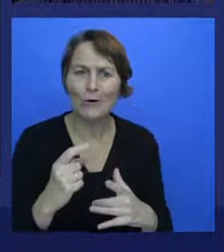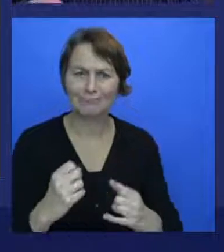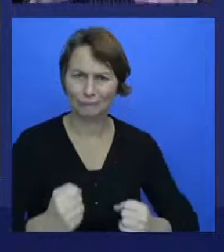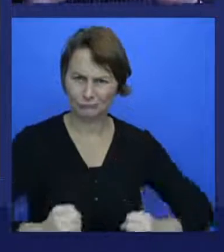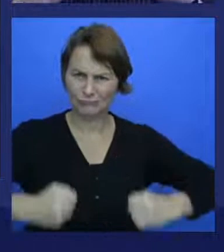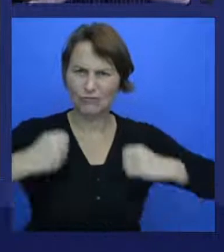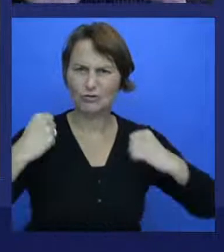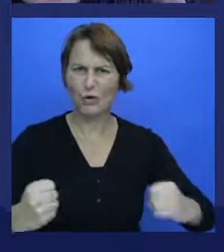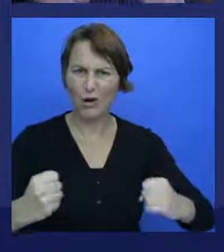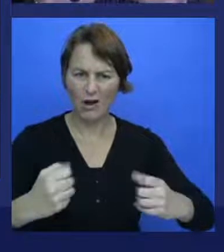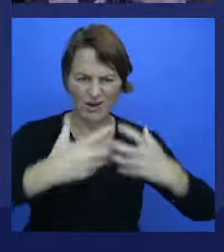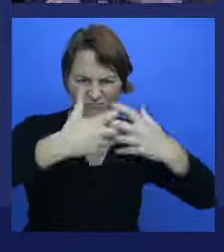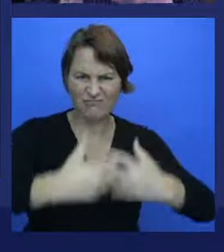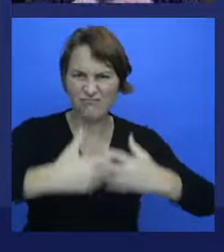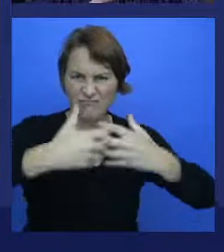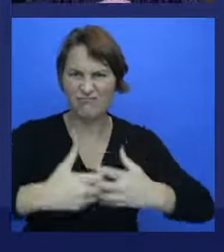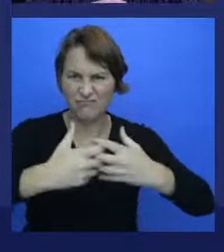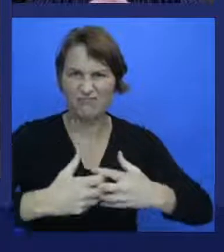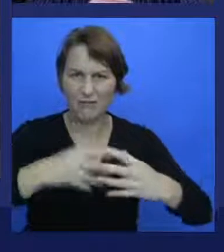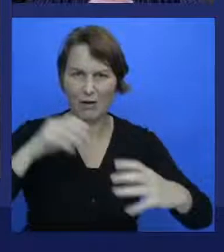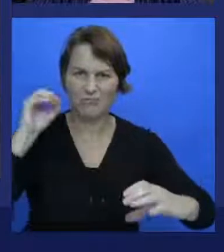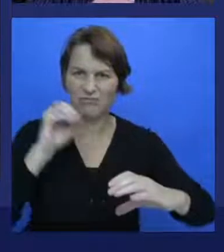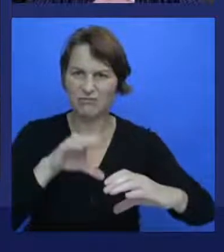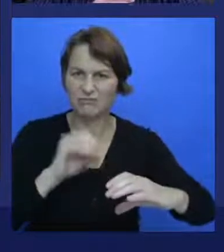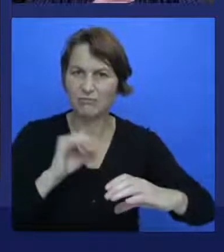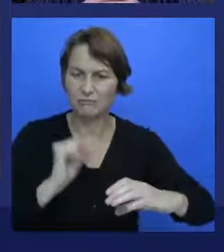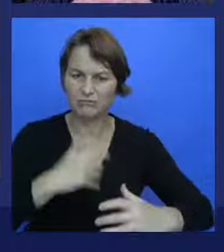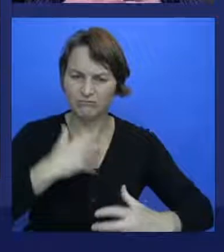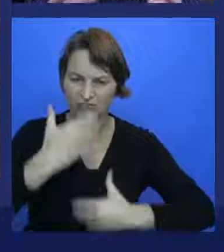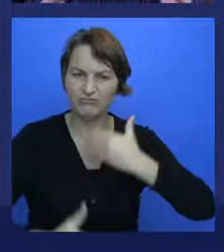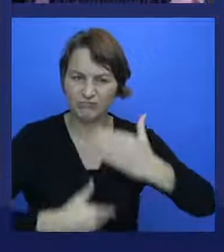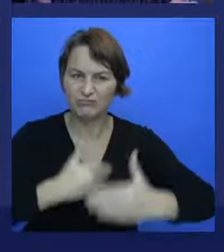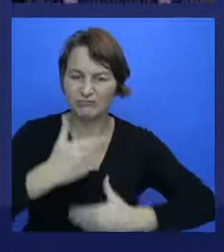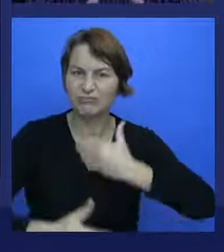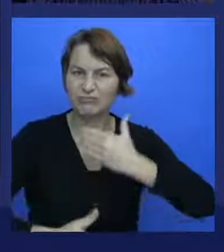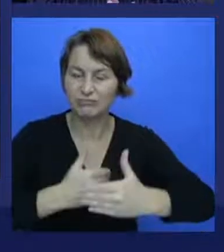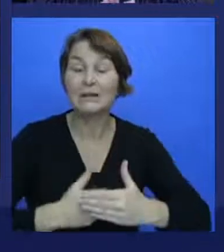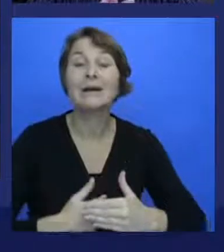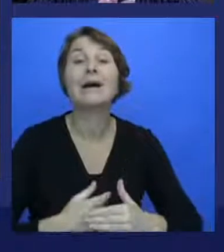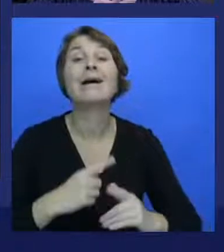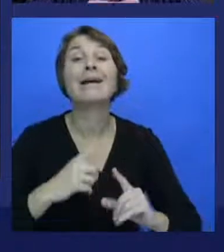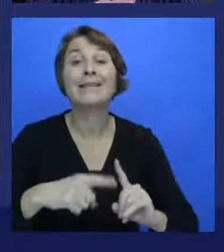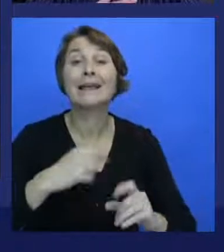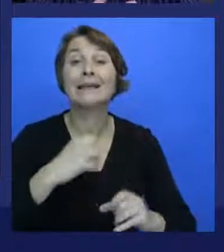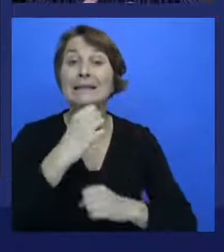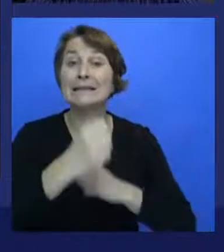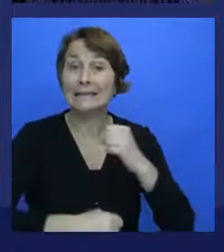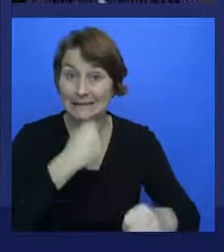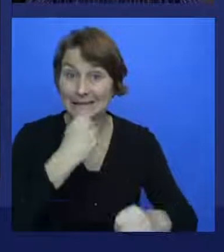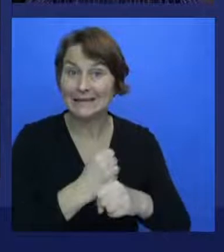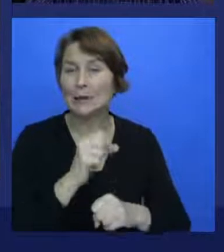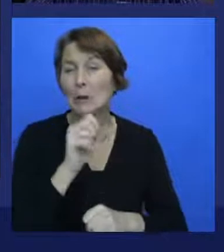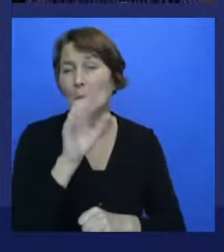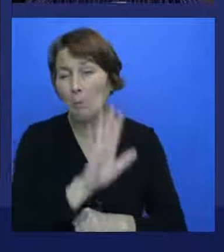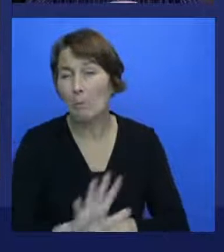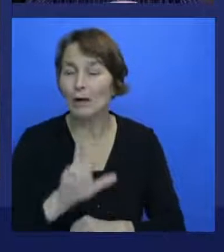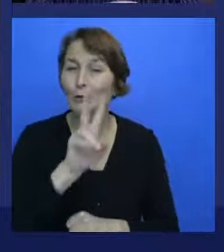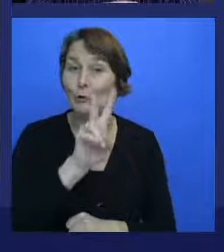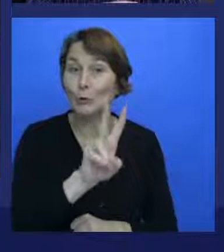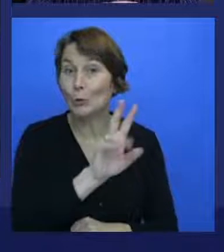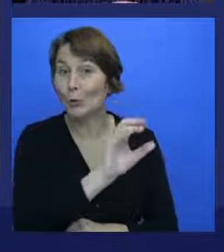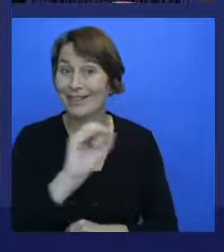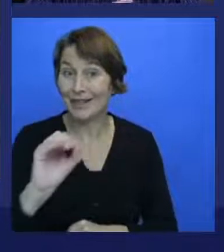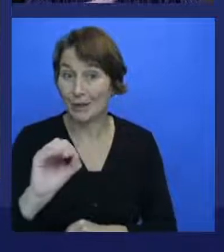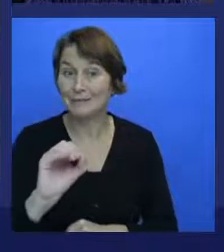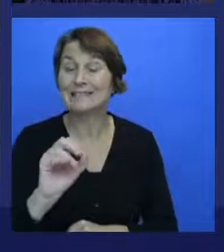so in the 2000s, there was a new competition. So this is the Imagenet Large-Scale Visual Recognition